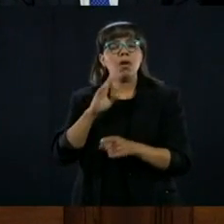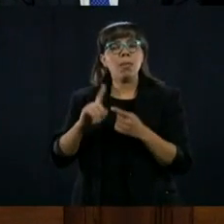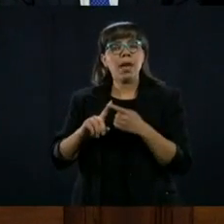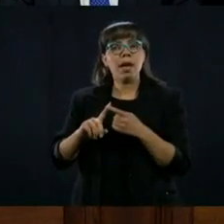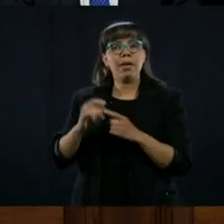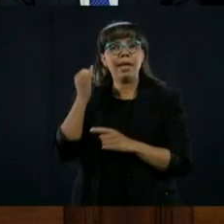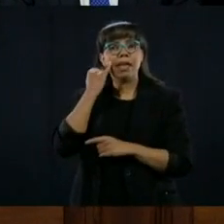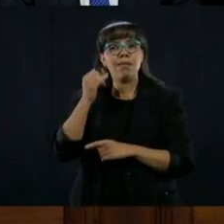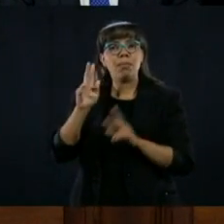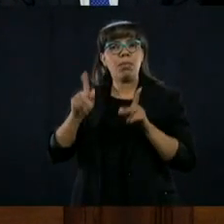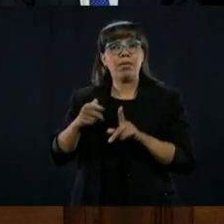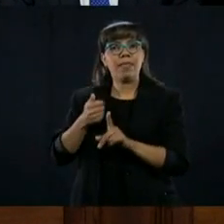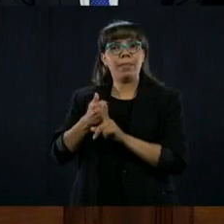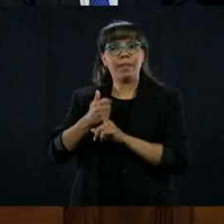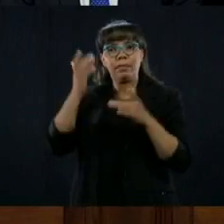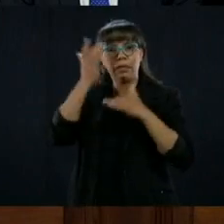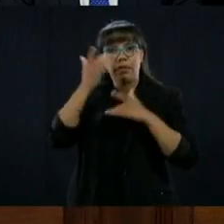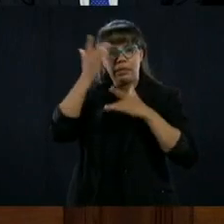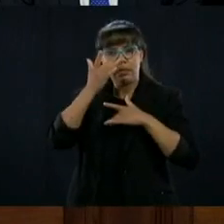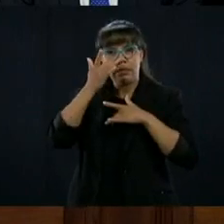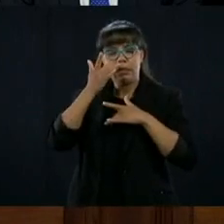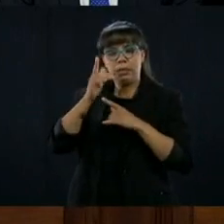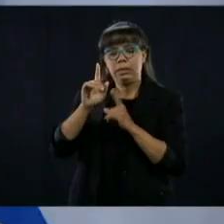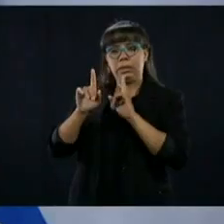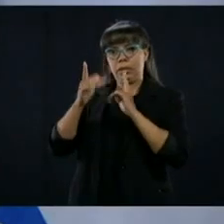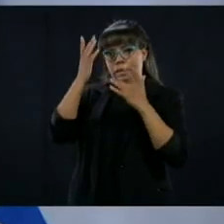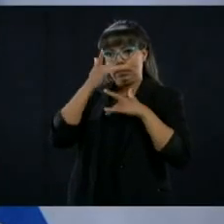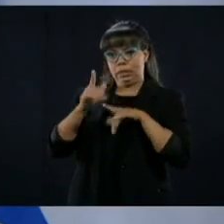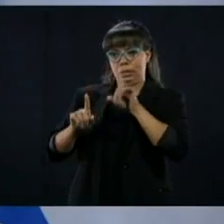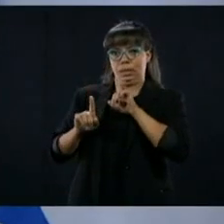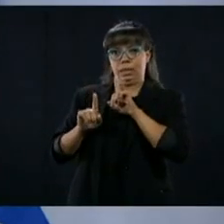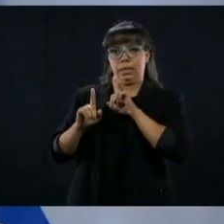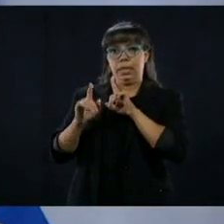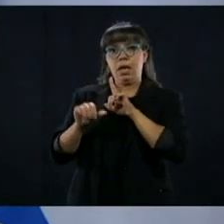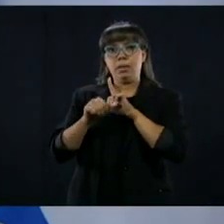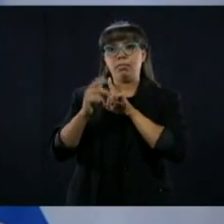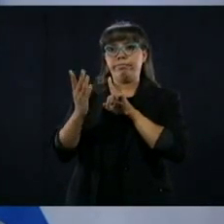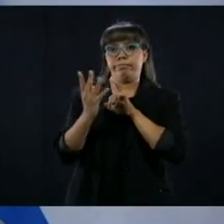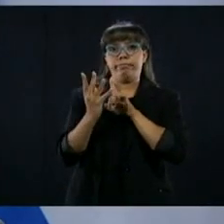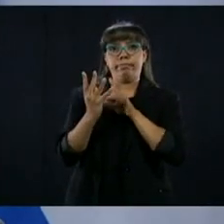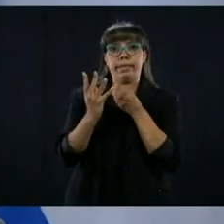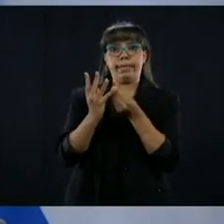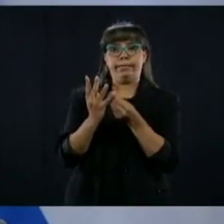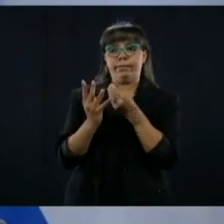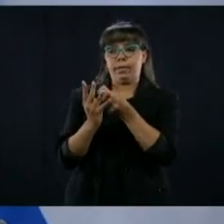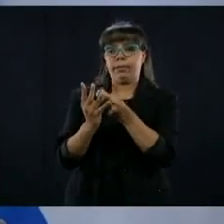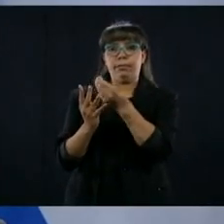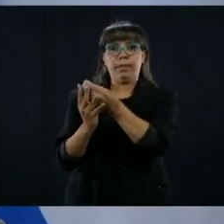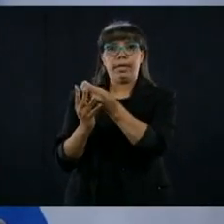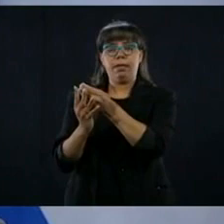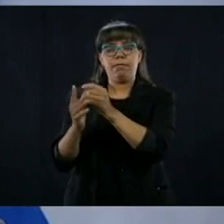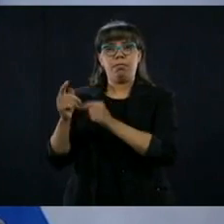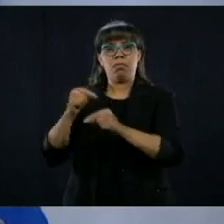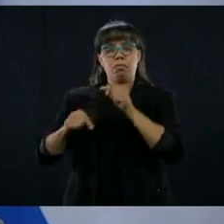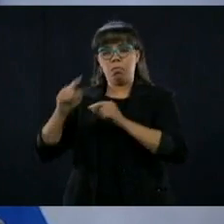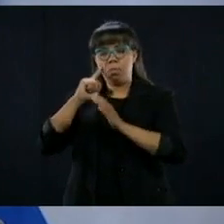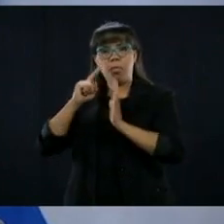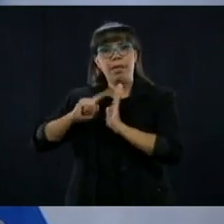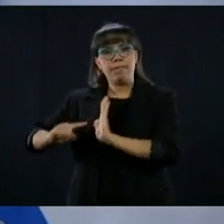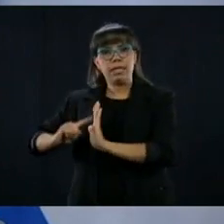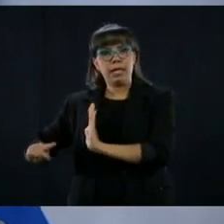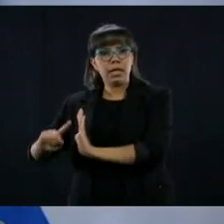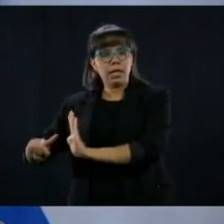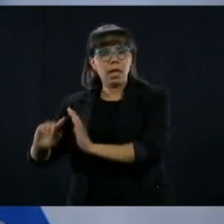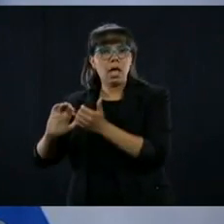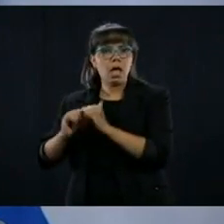in Montreal, for example, can be scrapped by gatherings? In fact, when